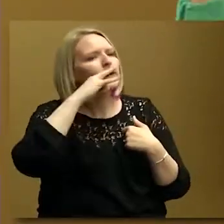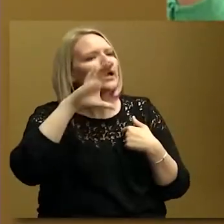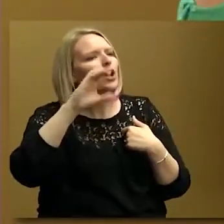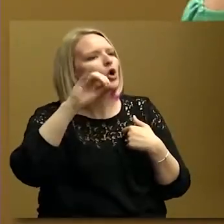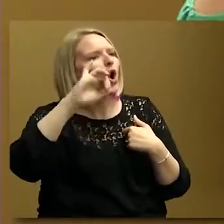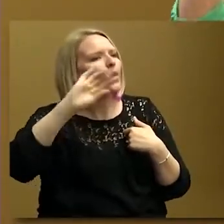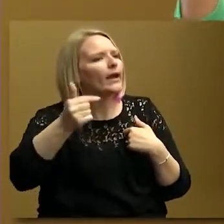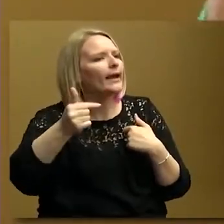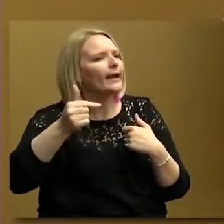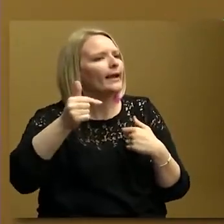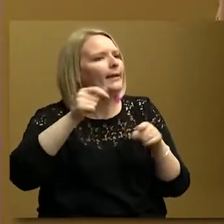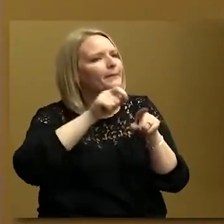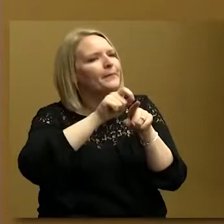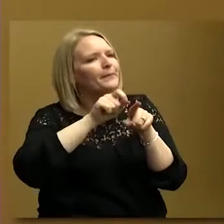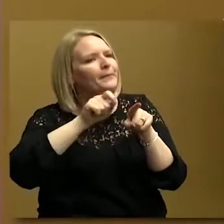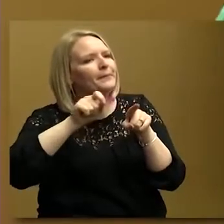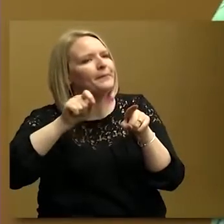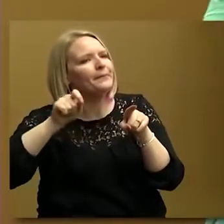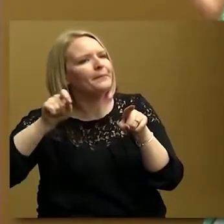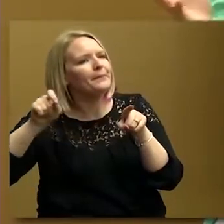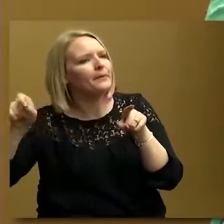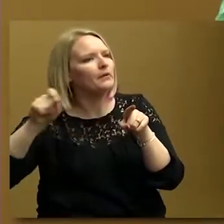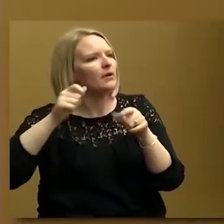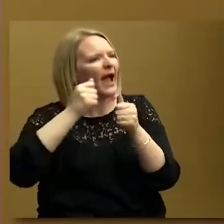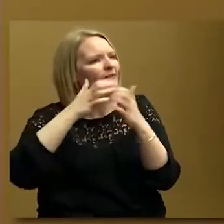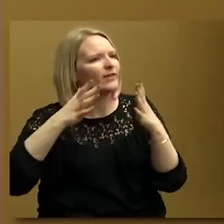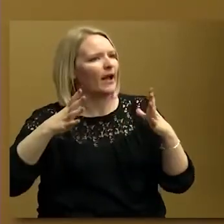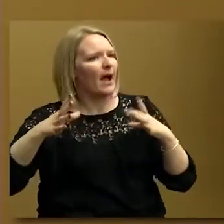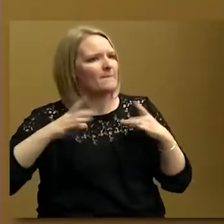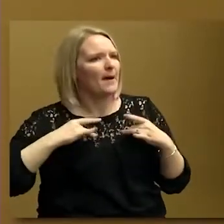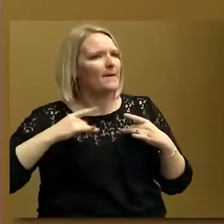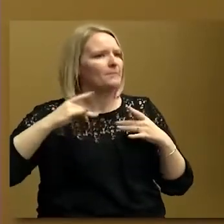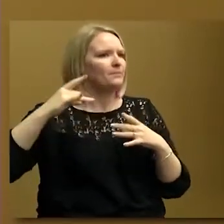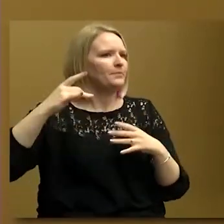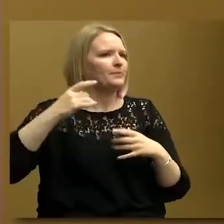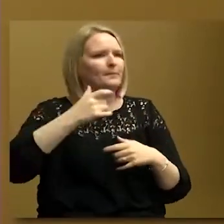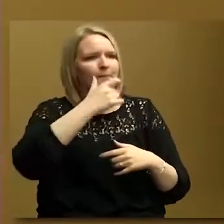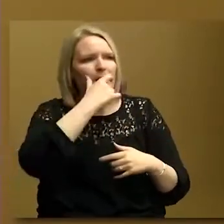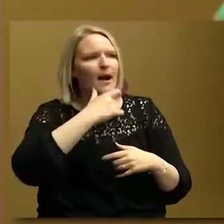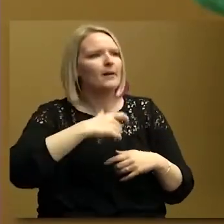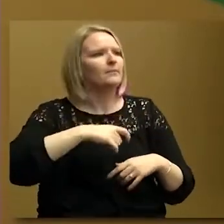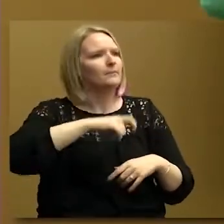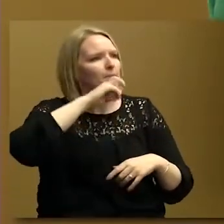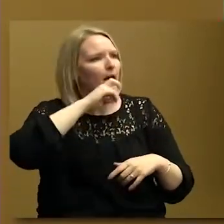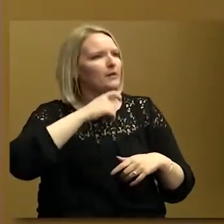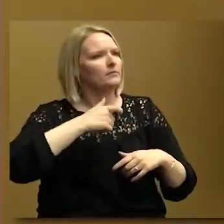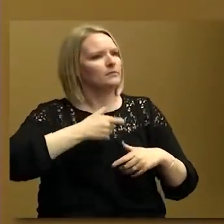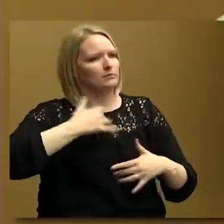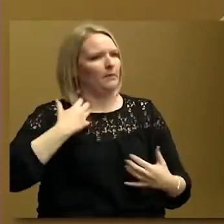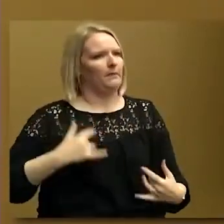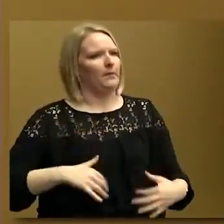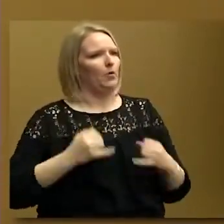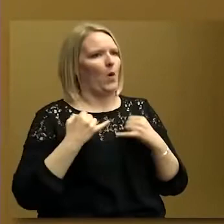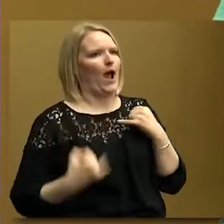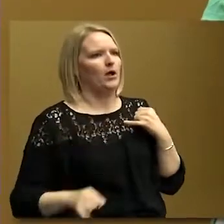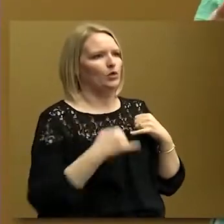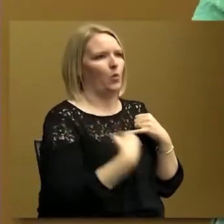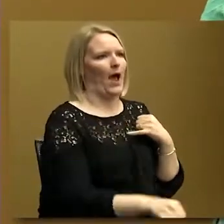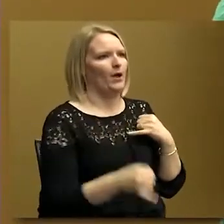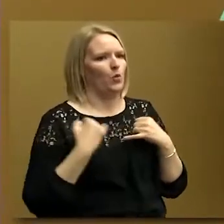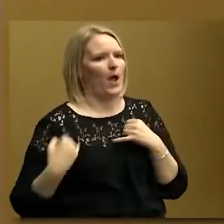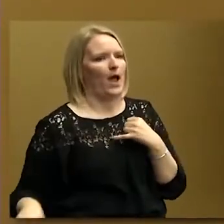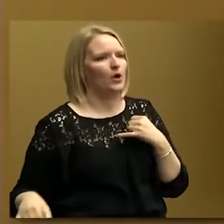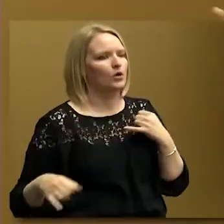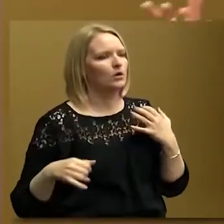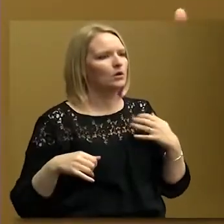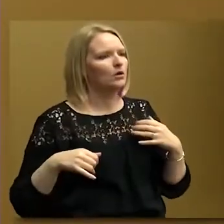all of those bells and whistles and all of those things that are going off, and it's loud, and all these wires that are connected. And